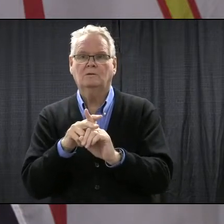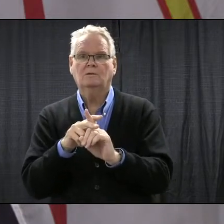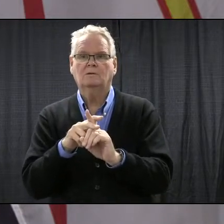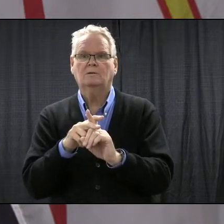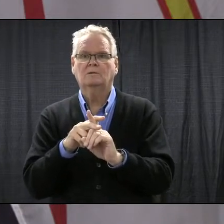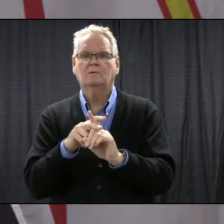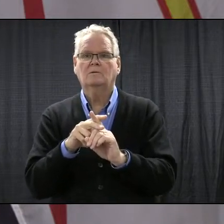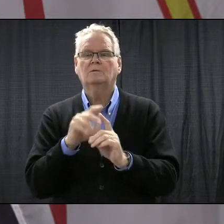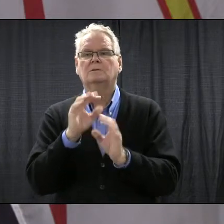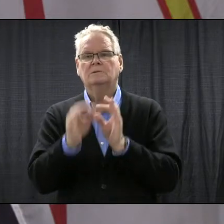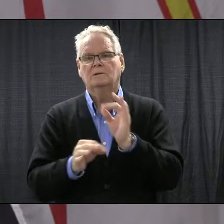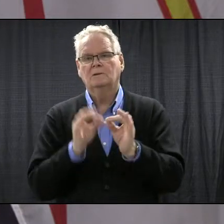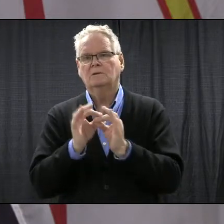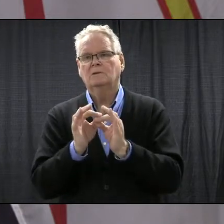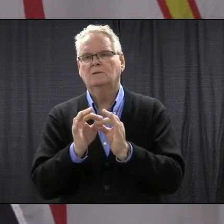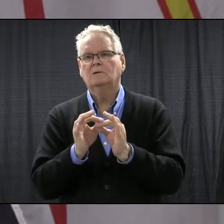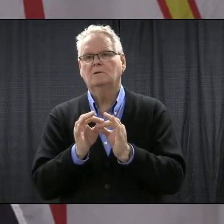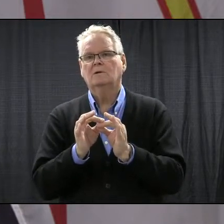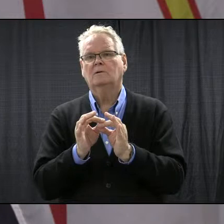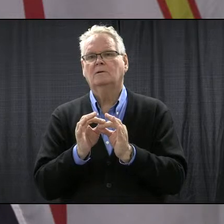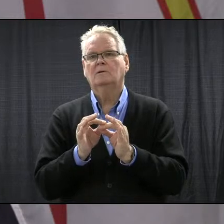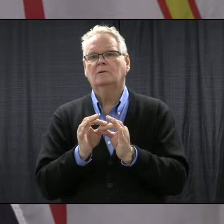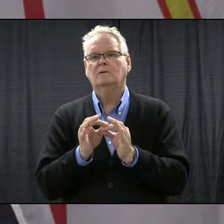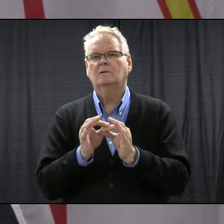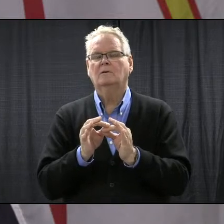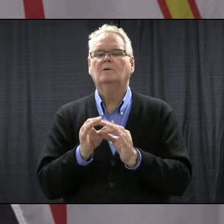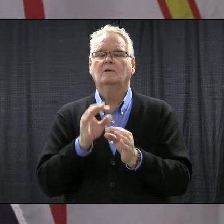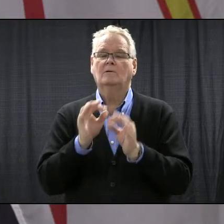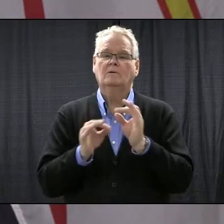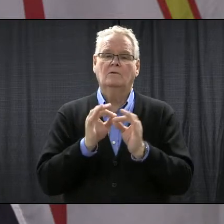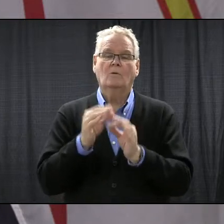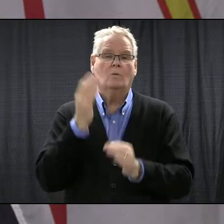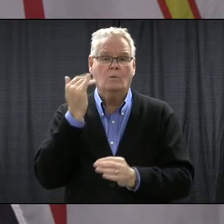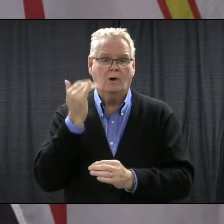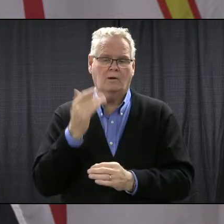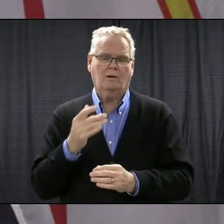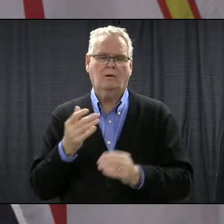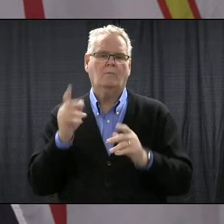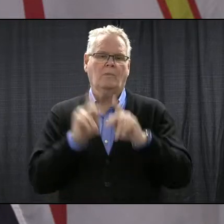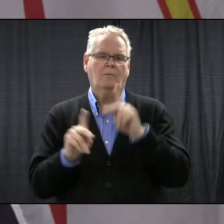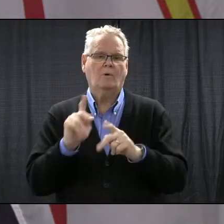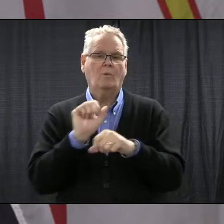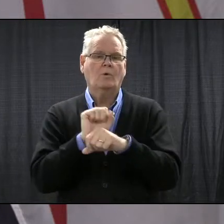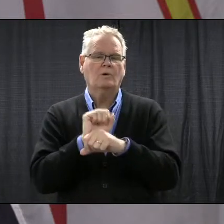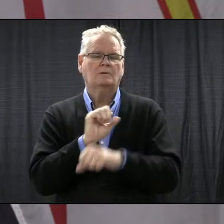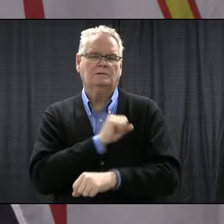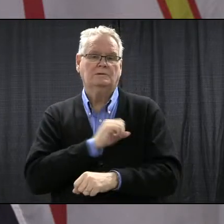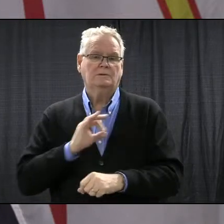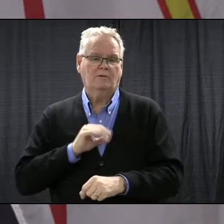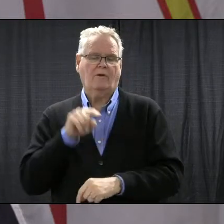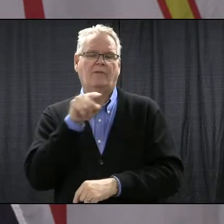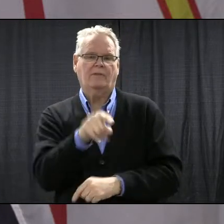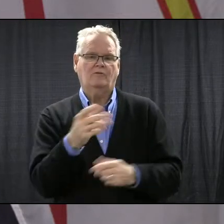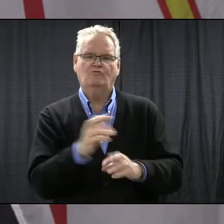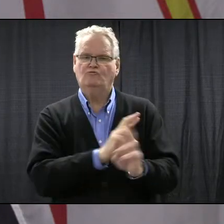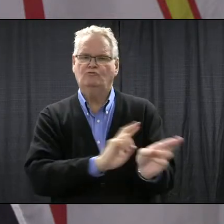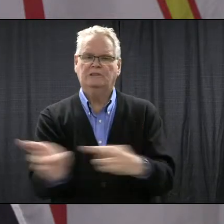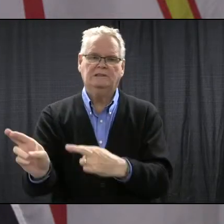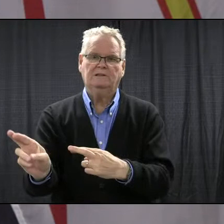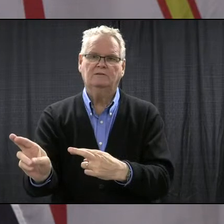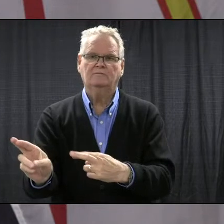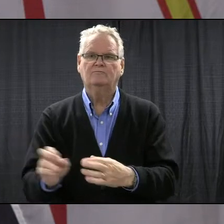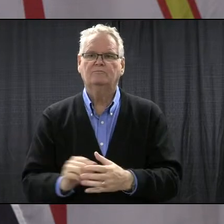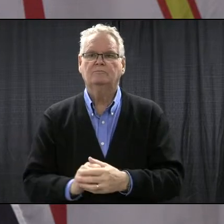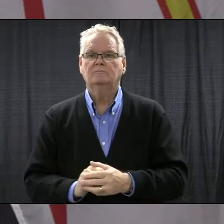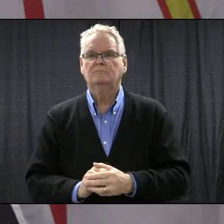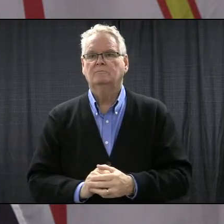people there to be able to do the testing. They do have contingency plans in place with regard to cancellation of flights or delay of flights